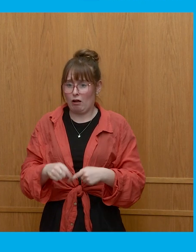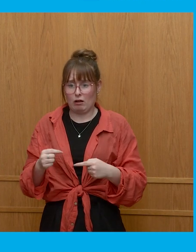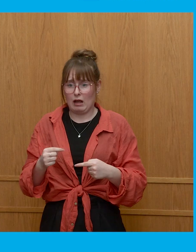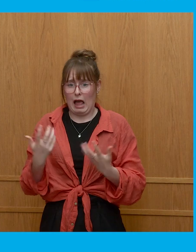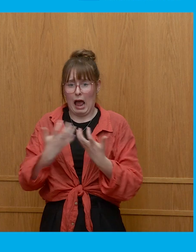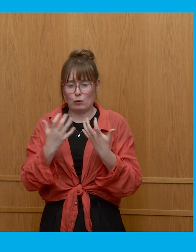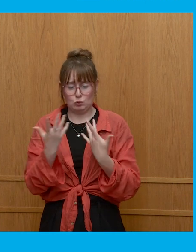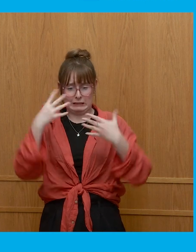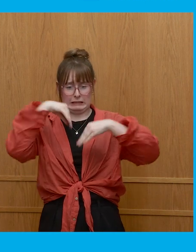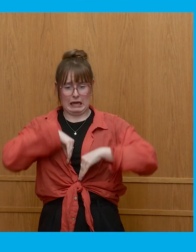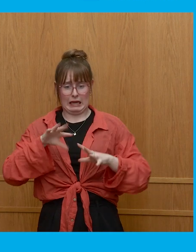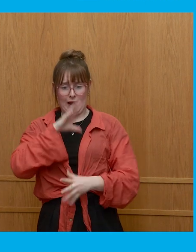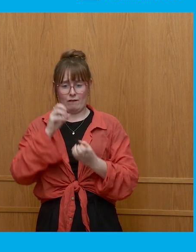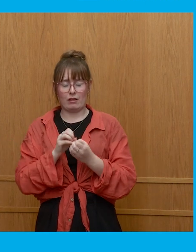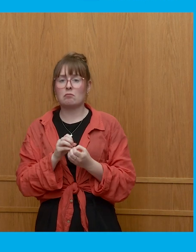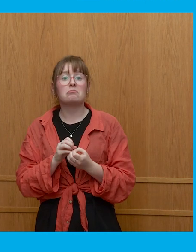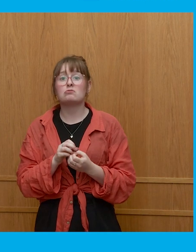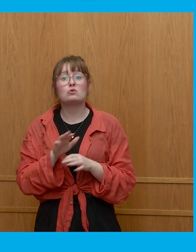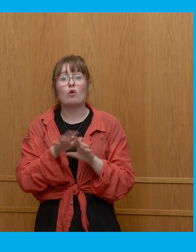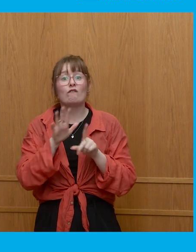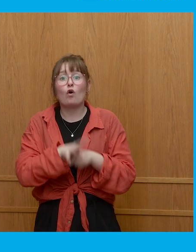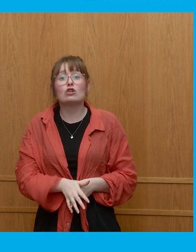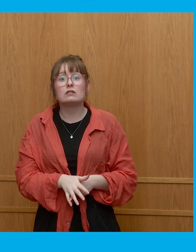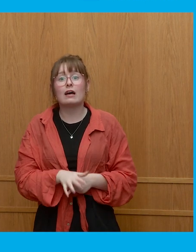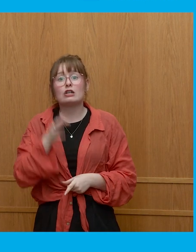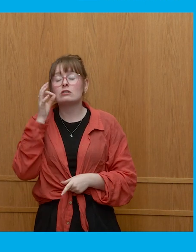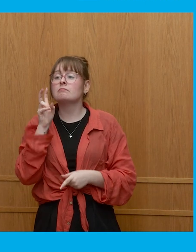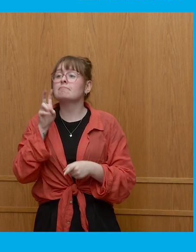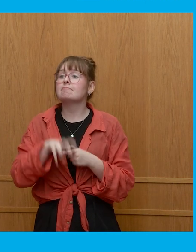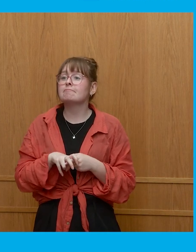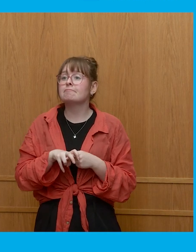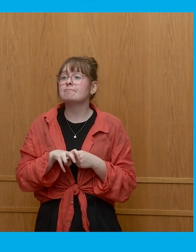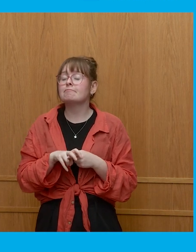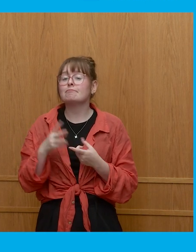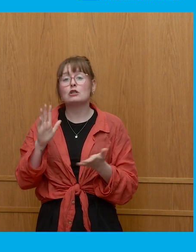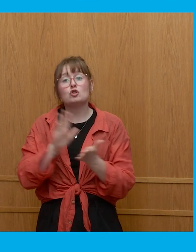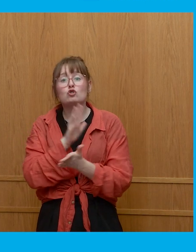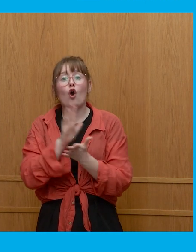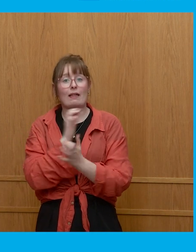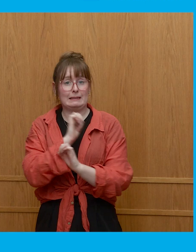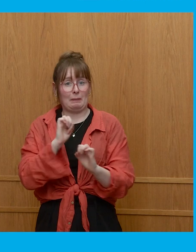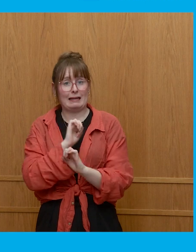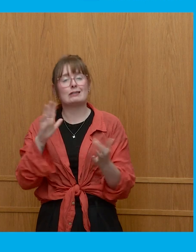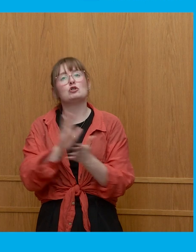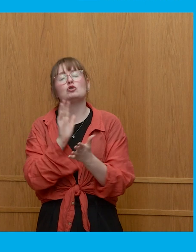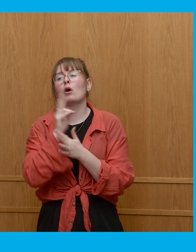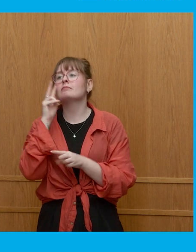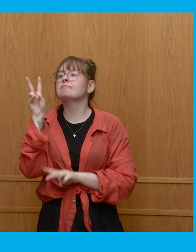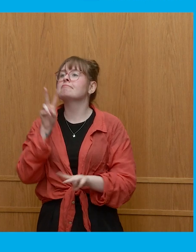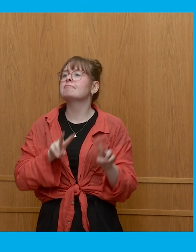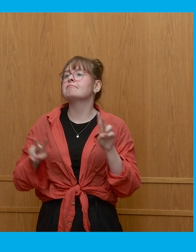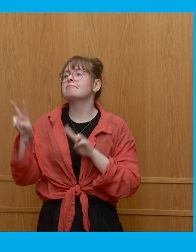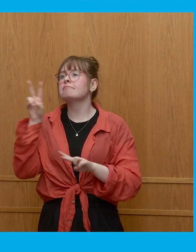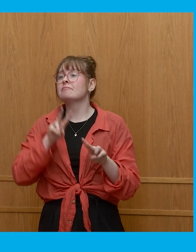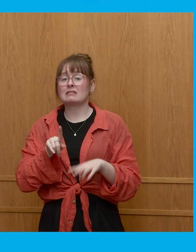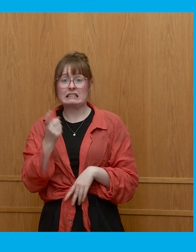in a way, try not to force it. Just sit in the amphitheatre and enjoy the space, enjoy the moment. I would say, in a way, it's as